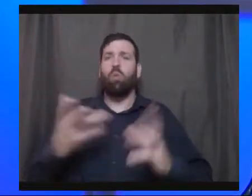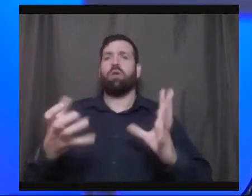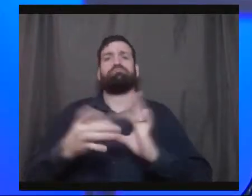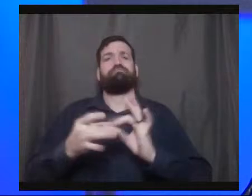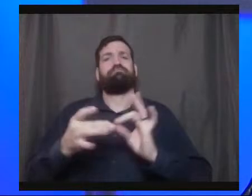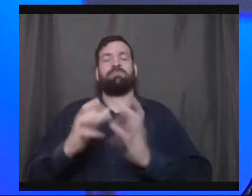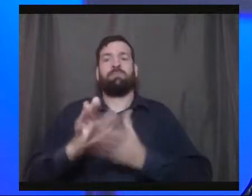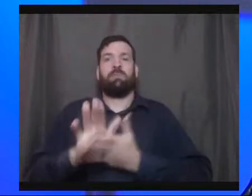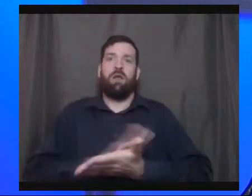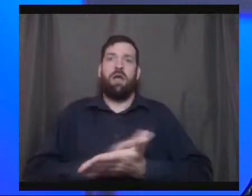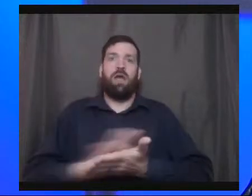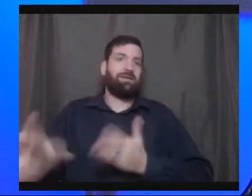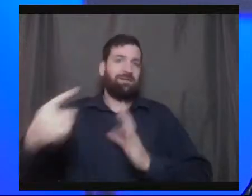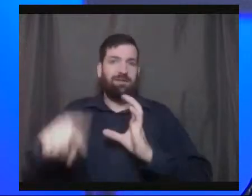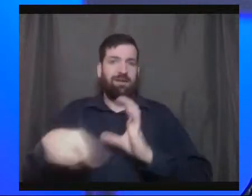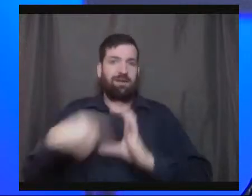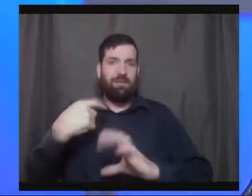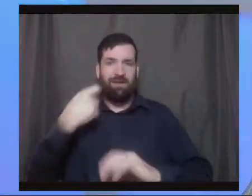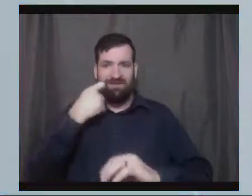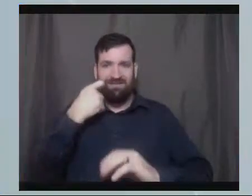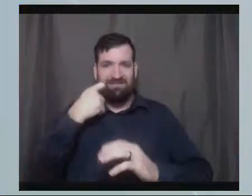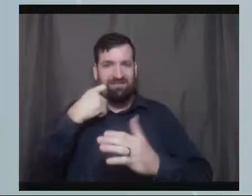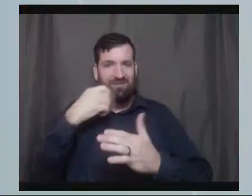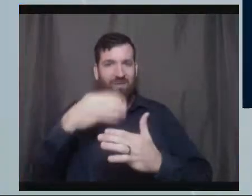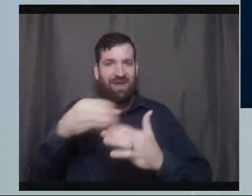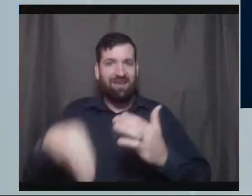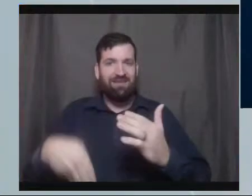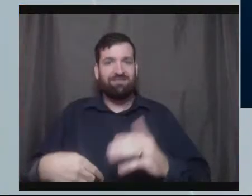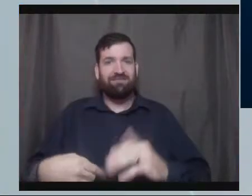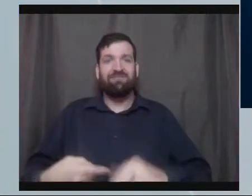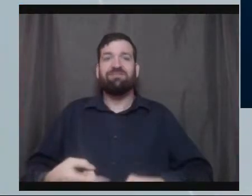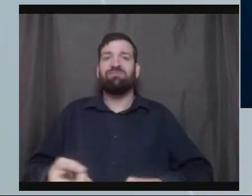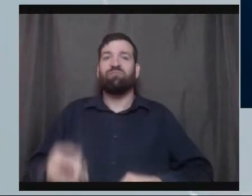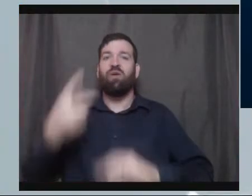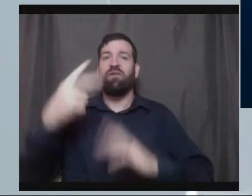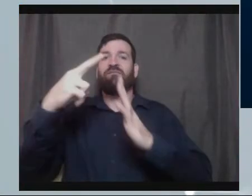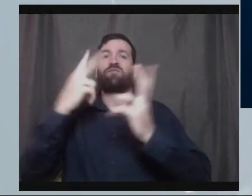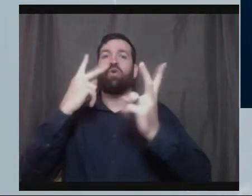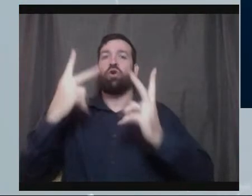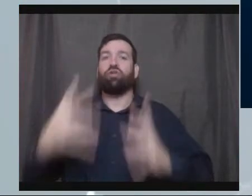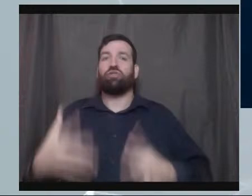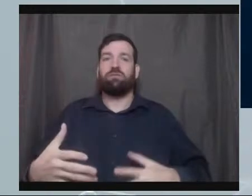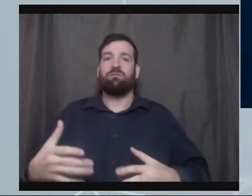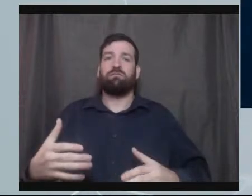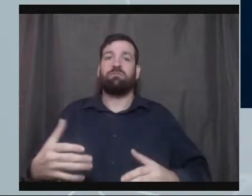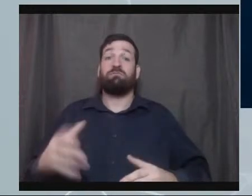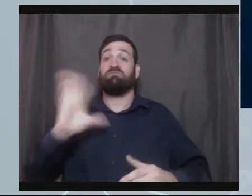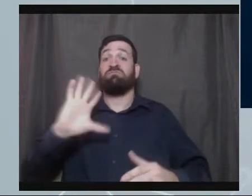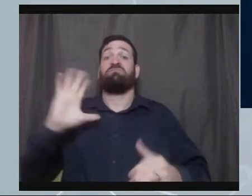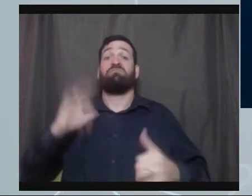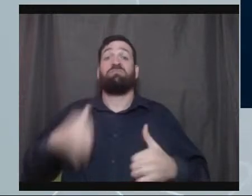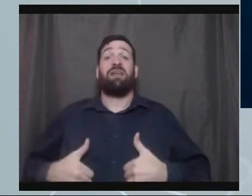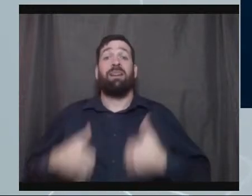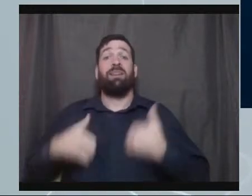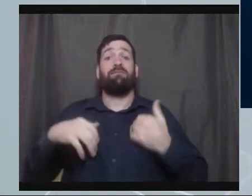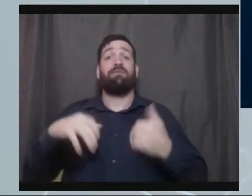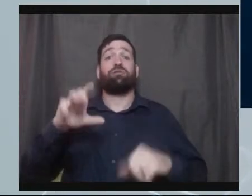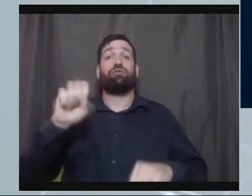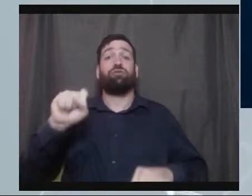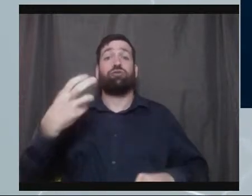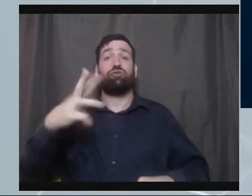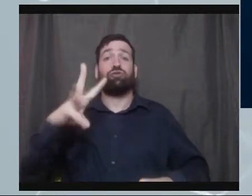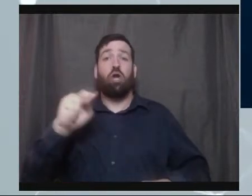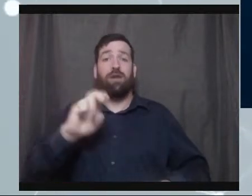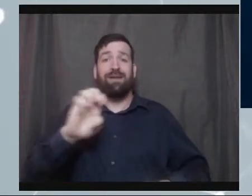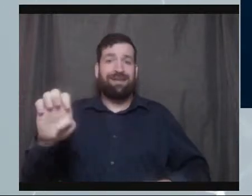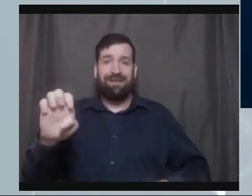got over the weekend from one of our viewers, Denise. She used to live in Shawnee, Kansas, and now she calls